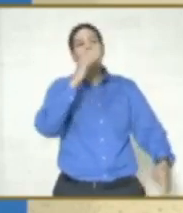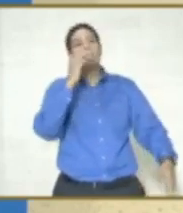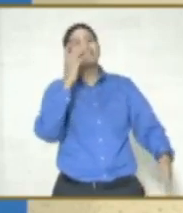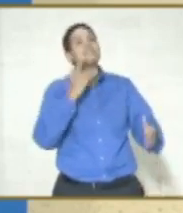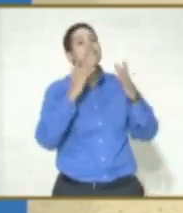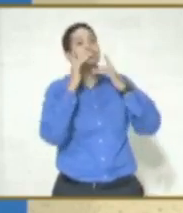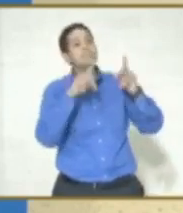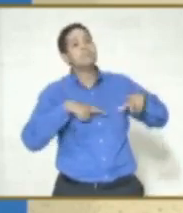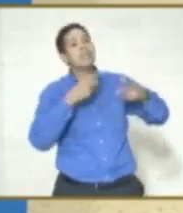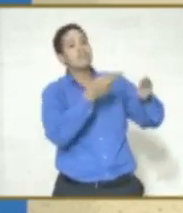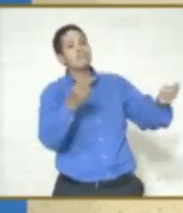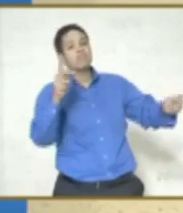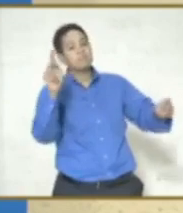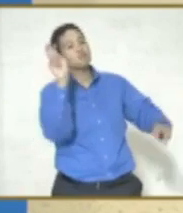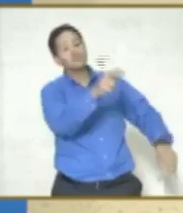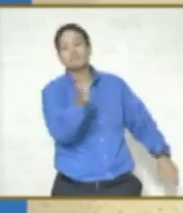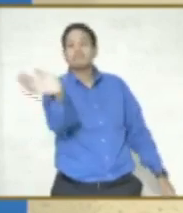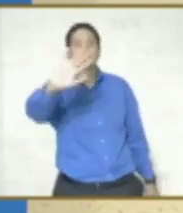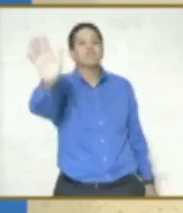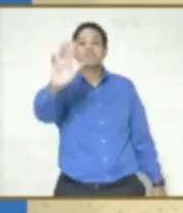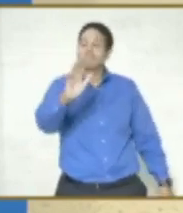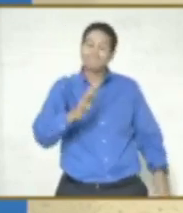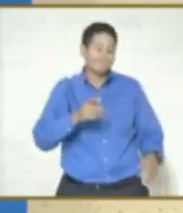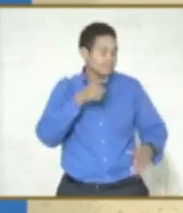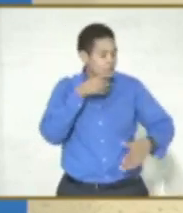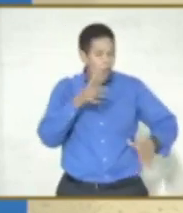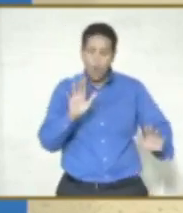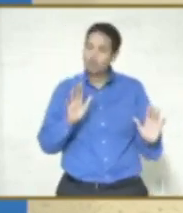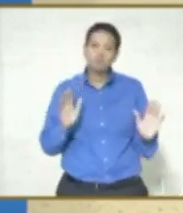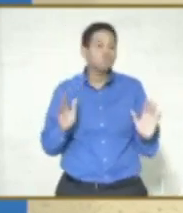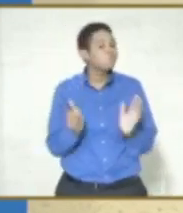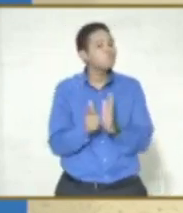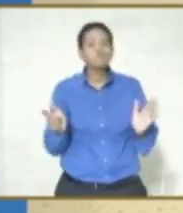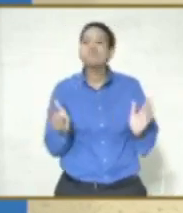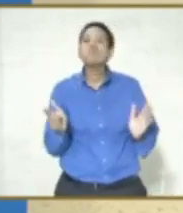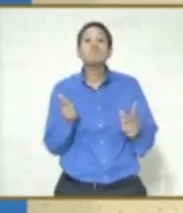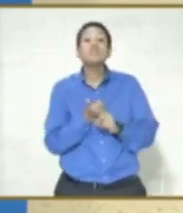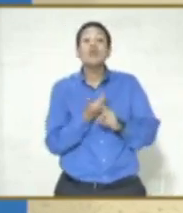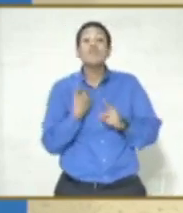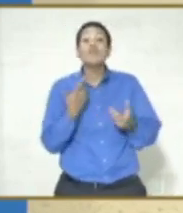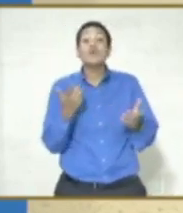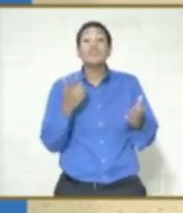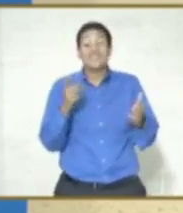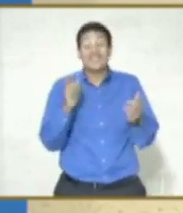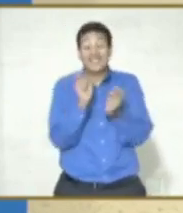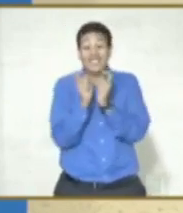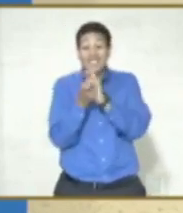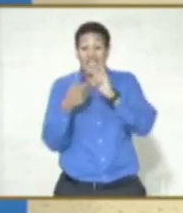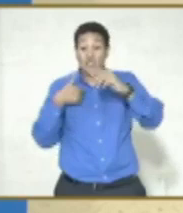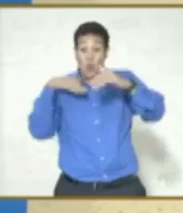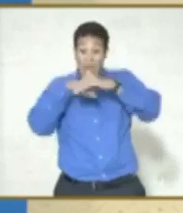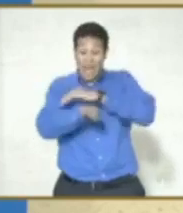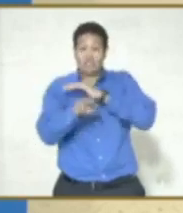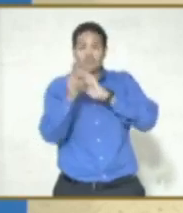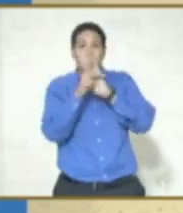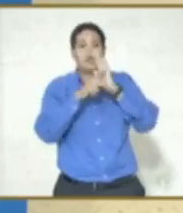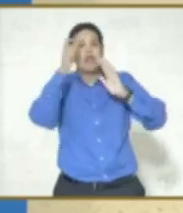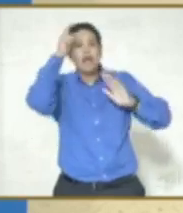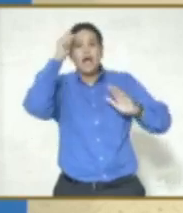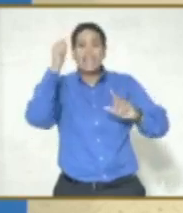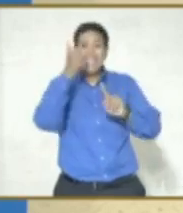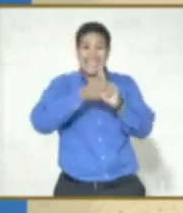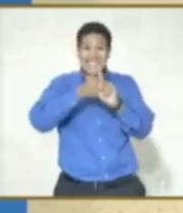done also is to shift our entry protocol, so each person has to be